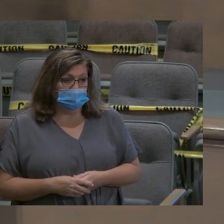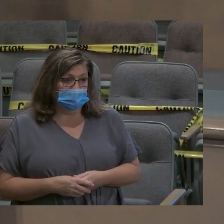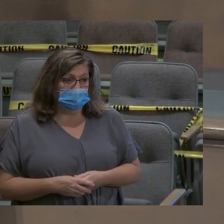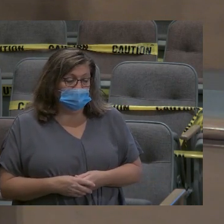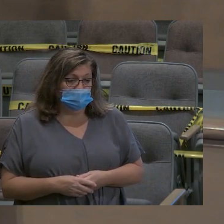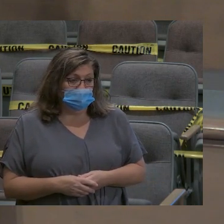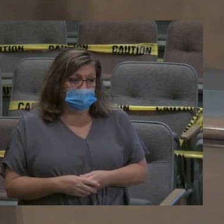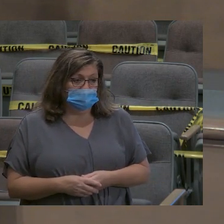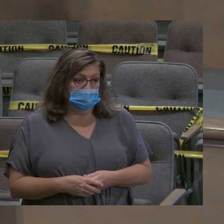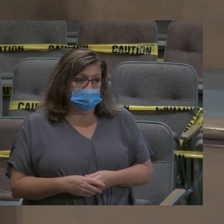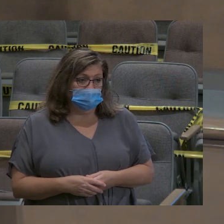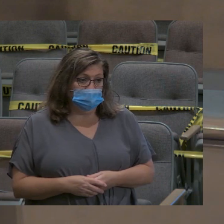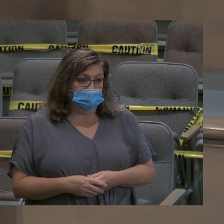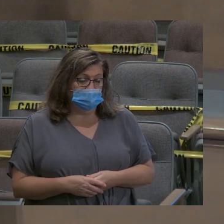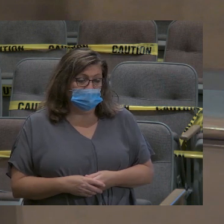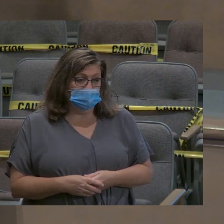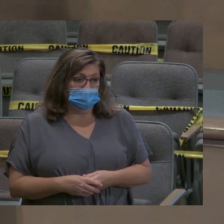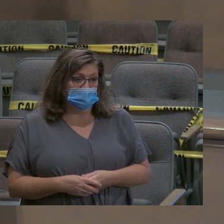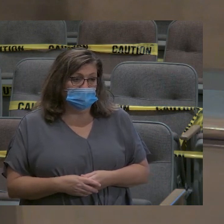we are